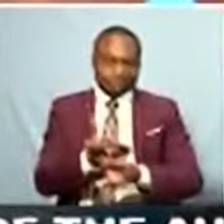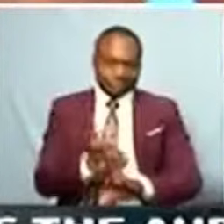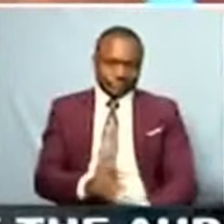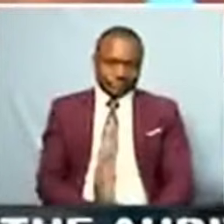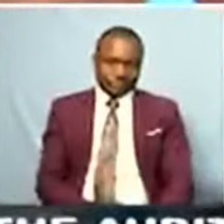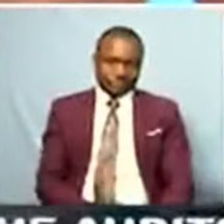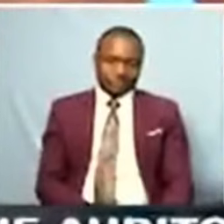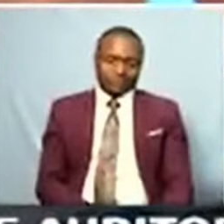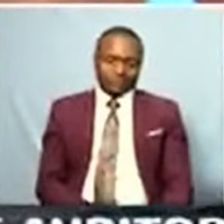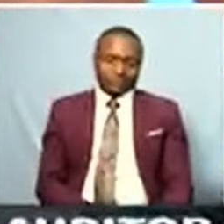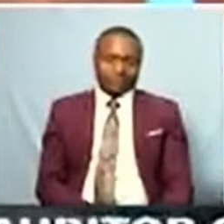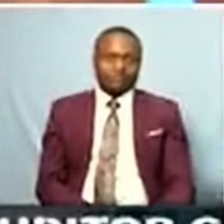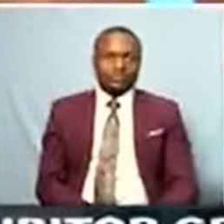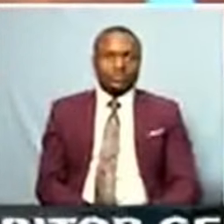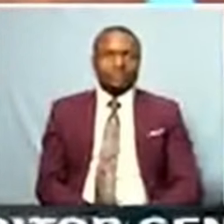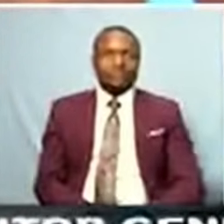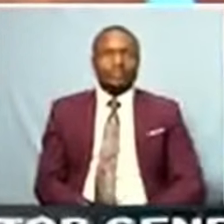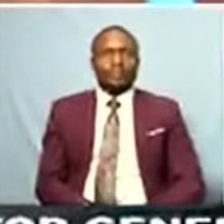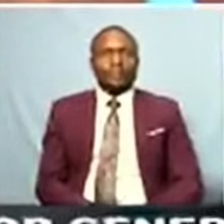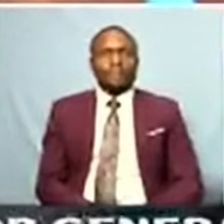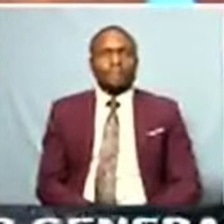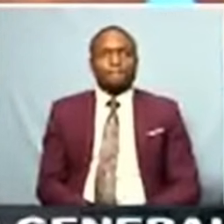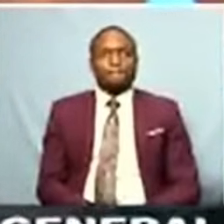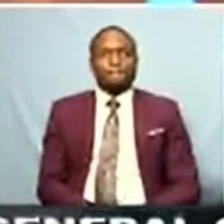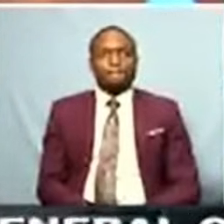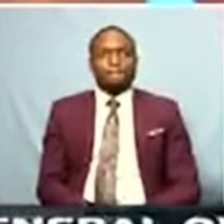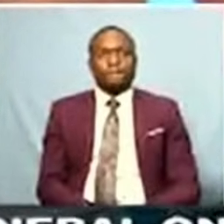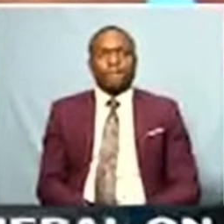flowing. So maybe...